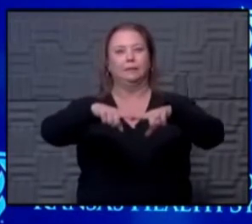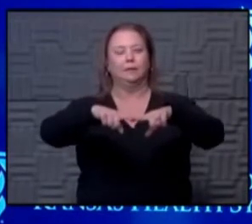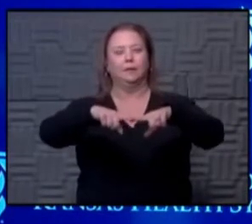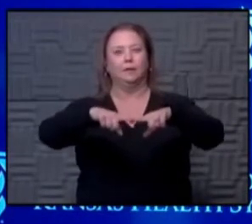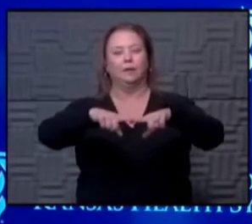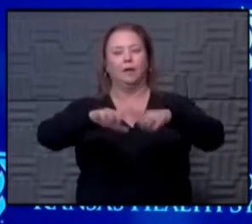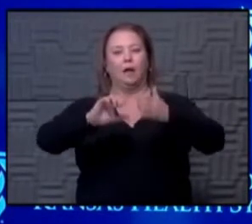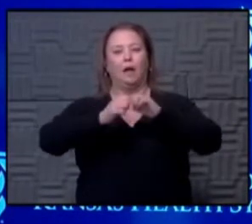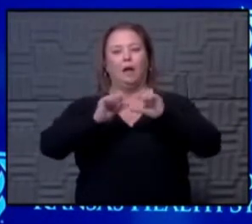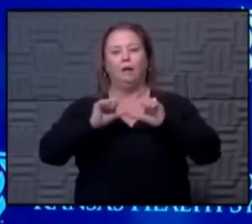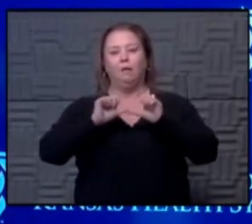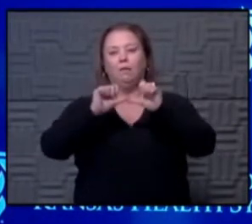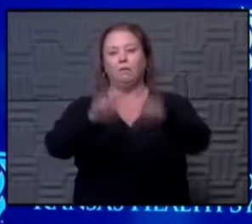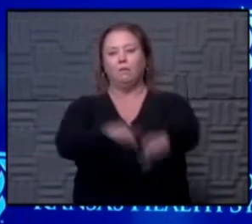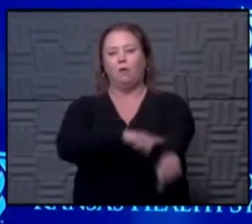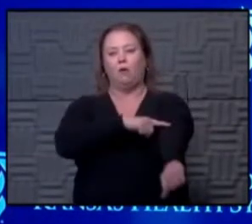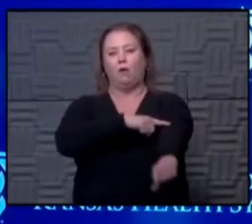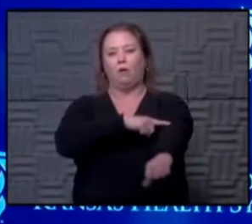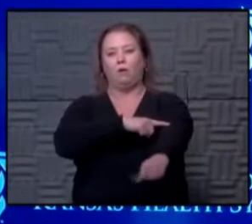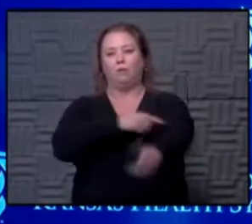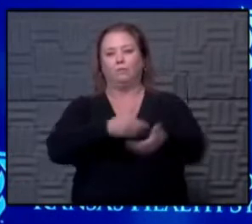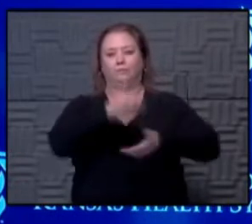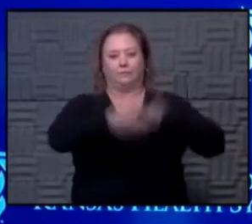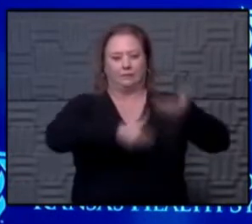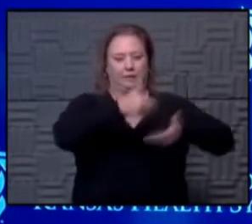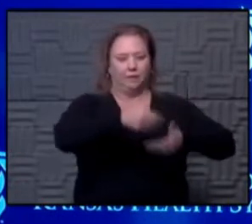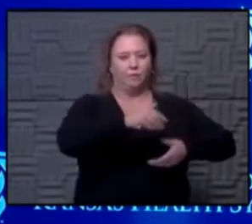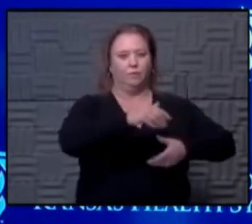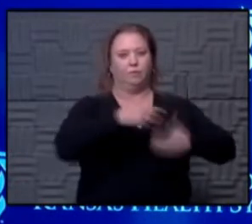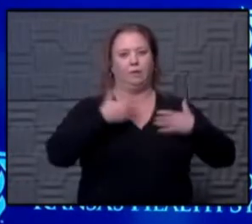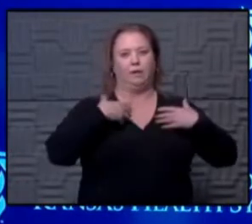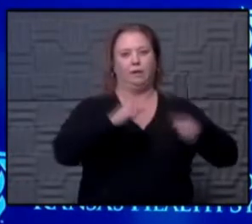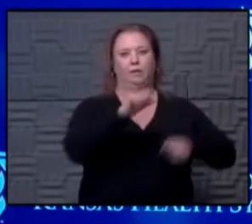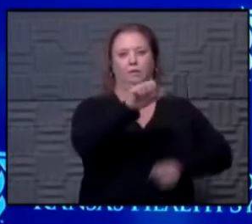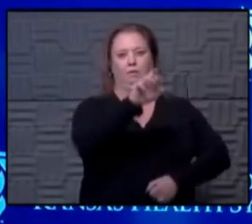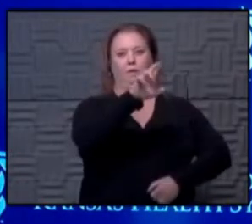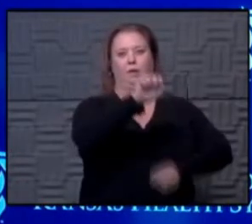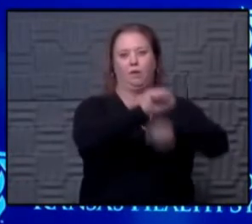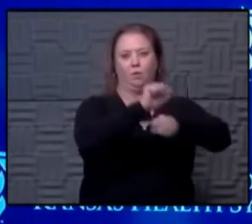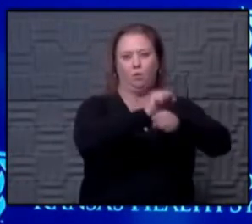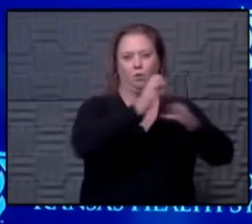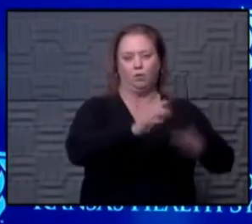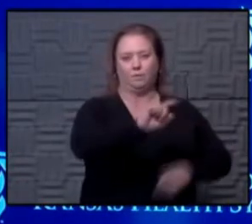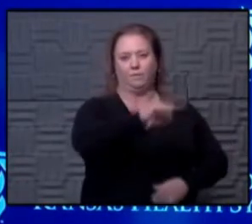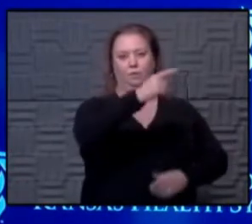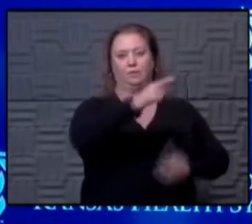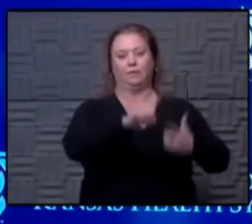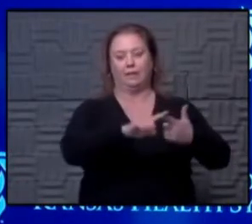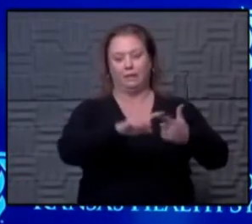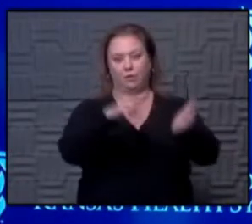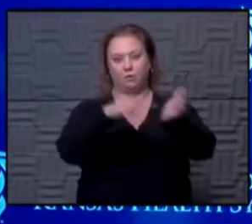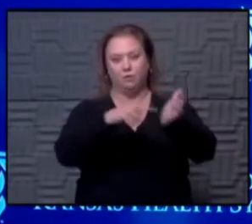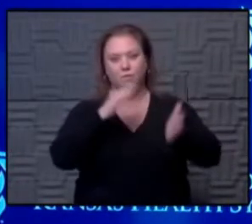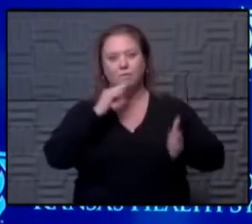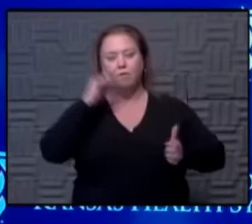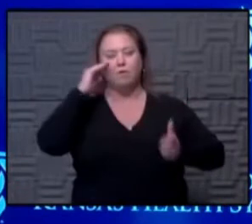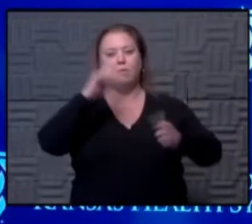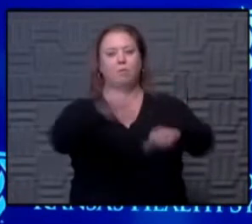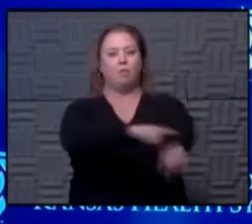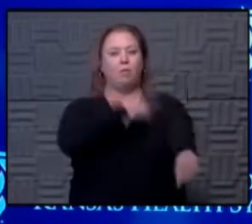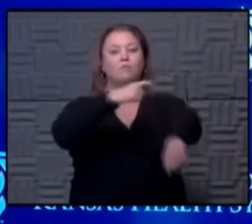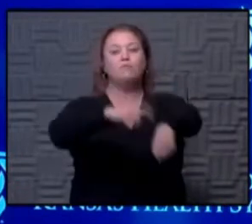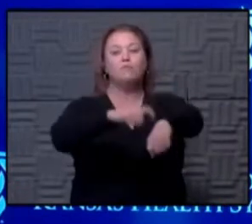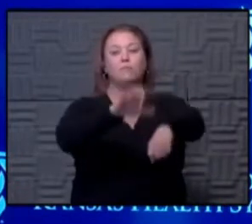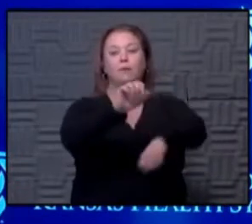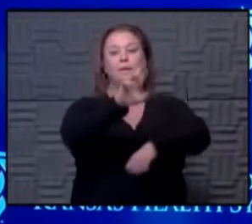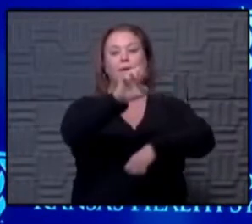how long it takes to get through all of the essential workers and healthcare workers and those that live in long-term care facilities. It also depends